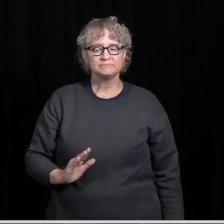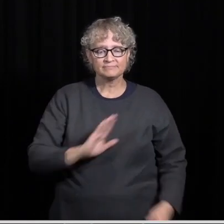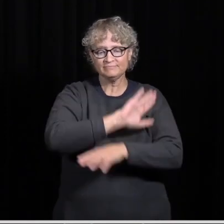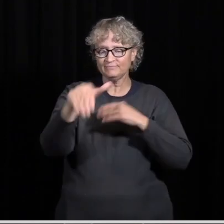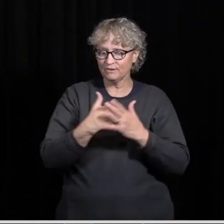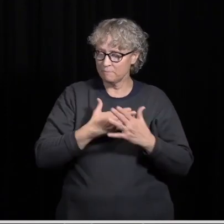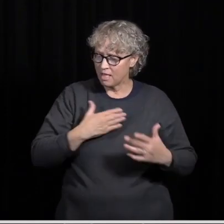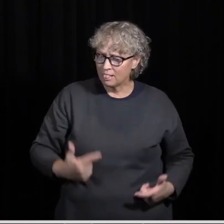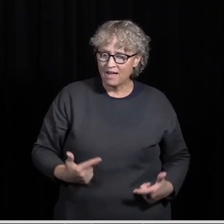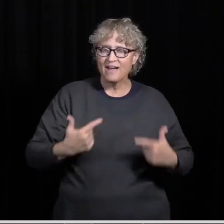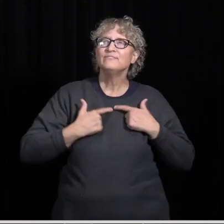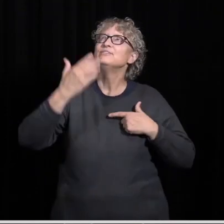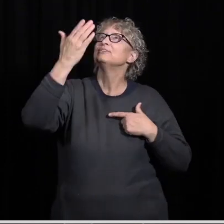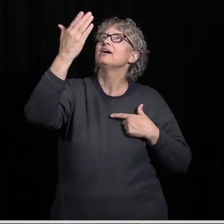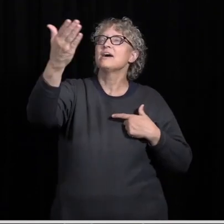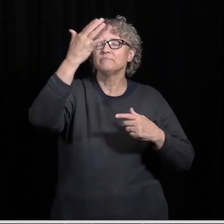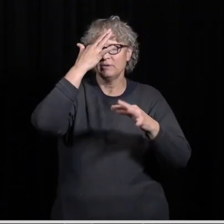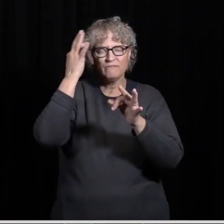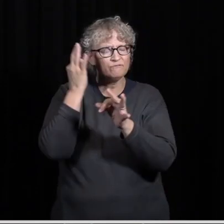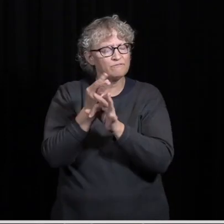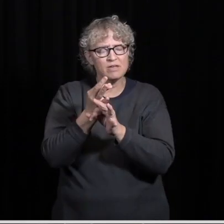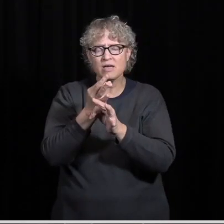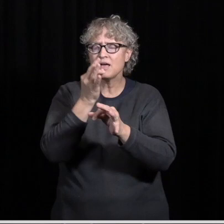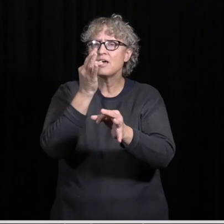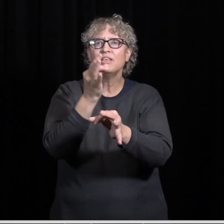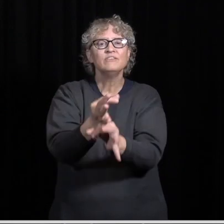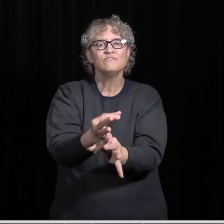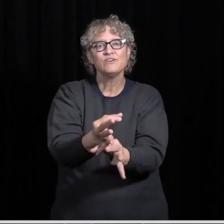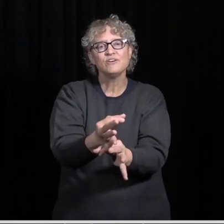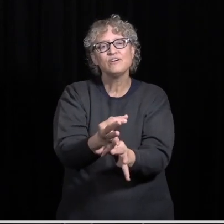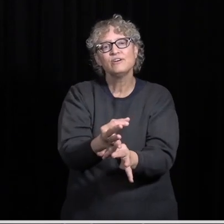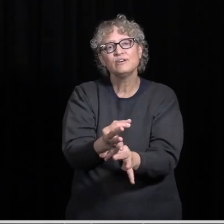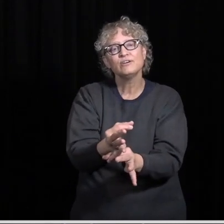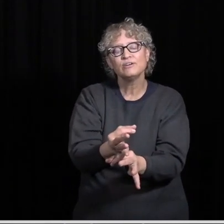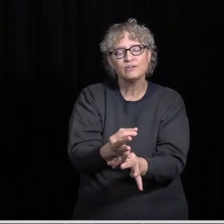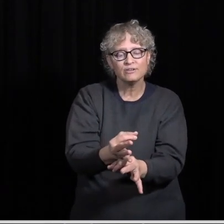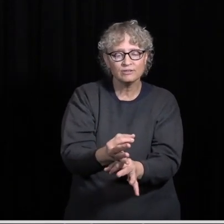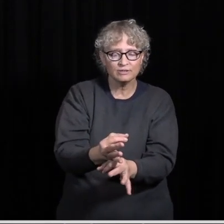God. All my life you have been